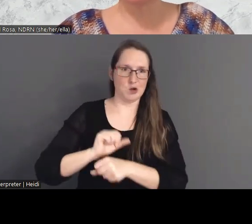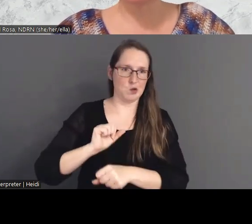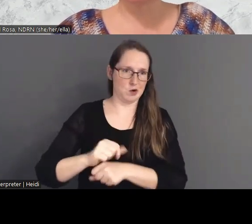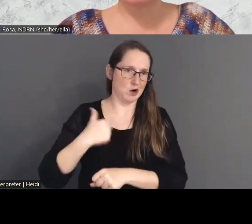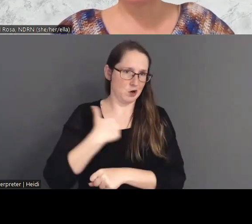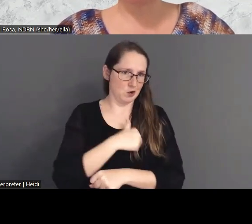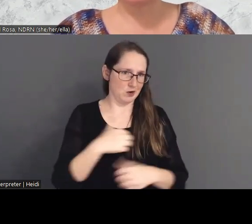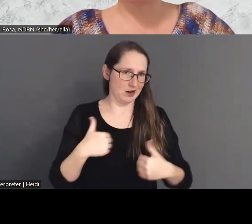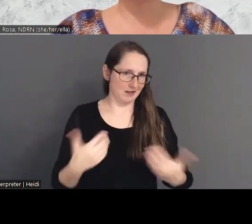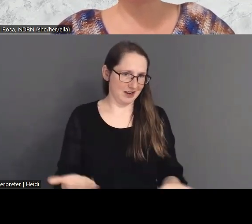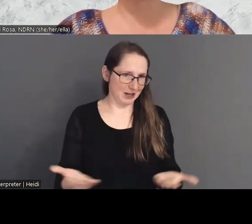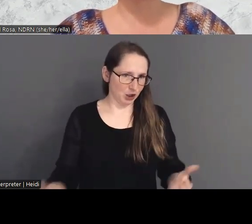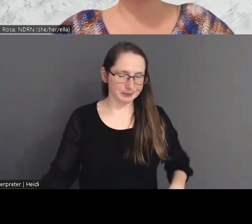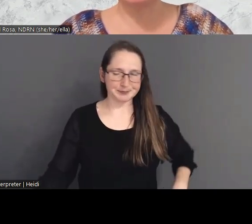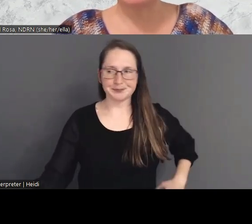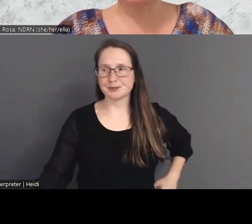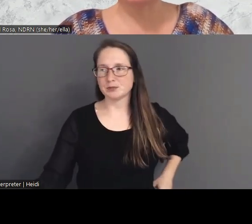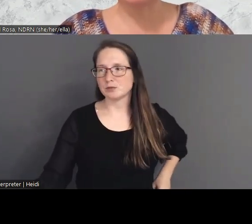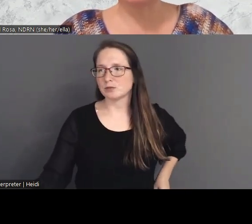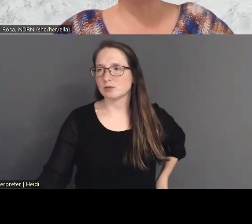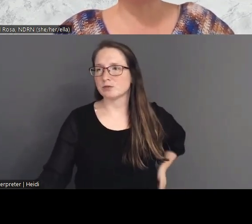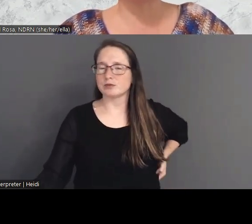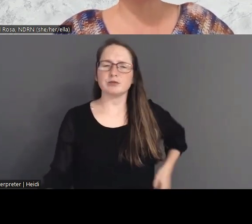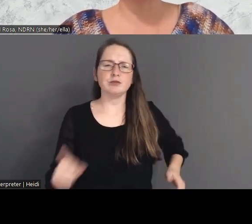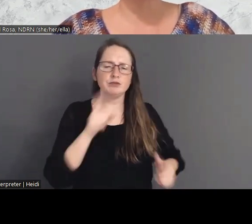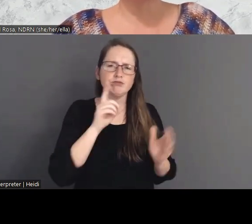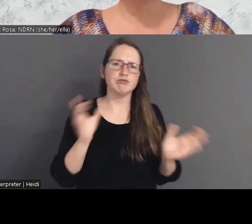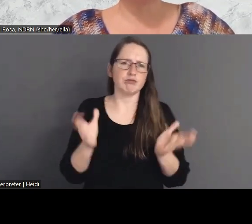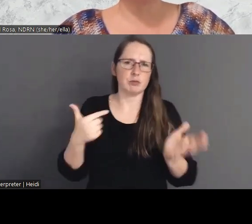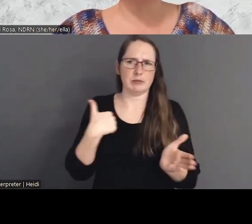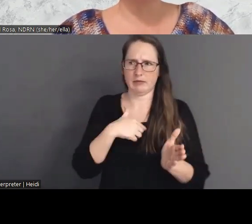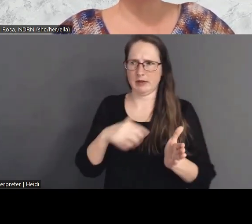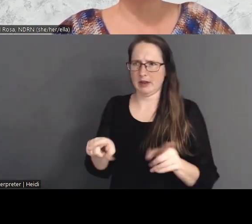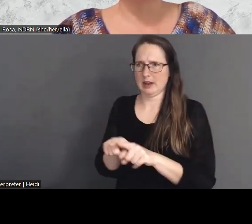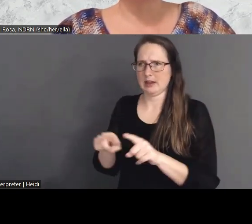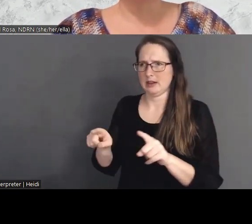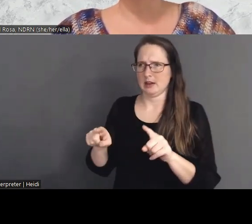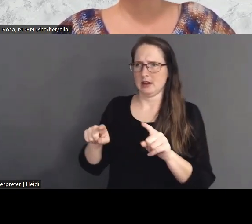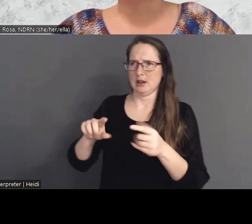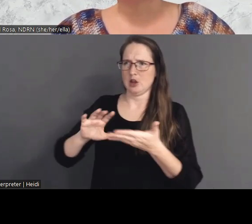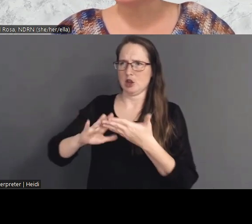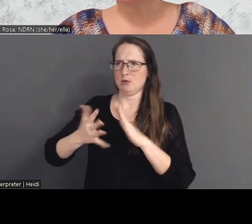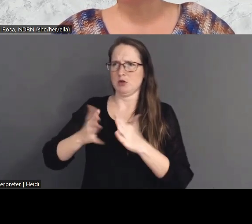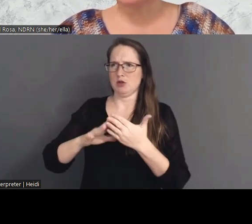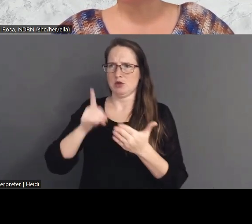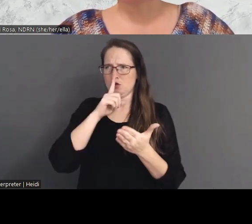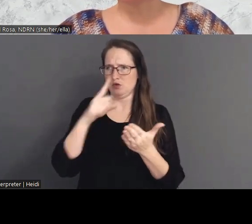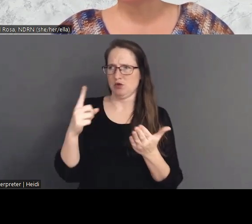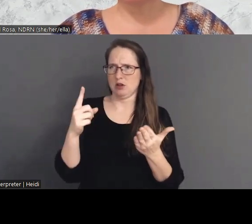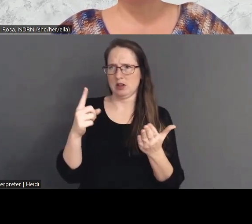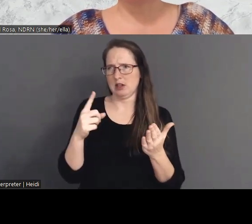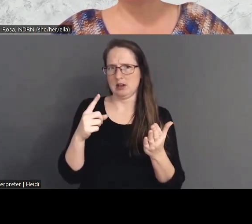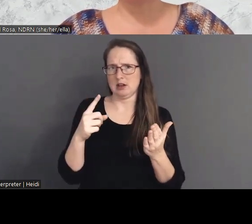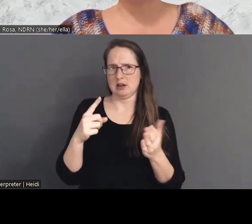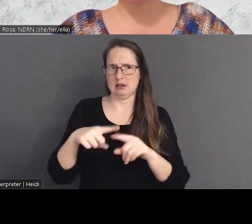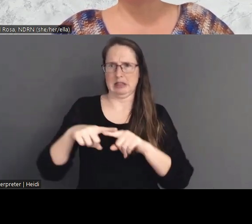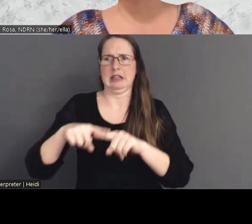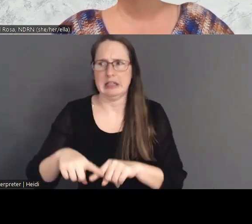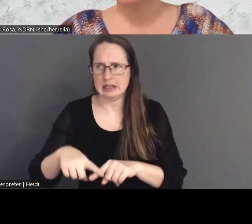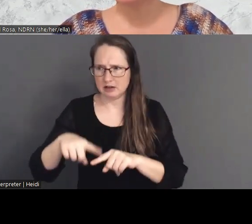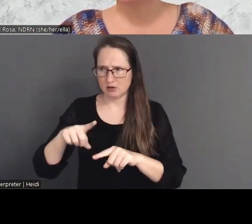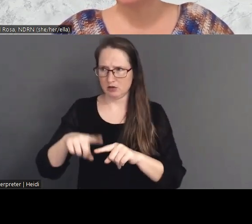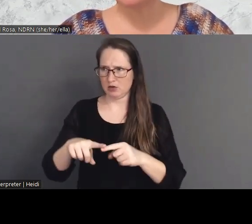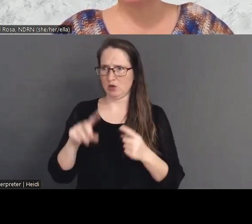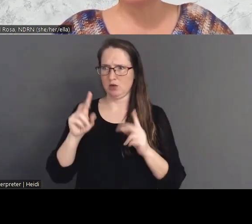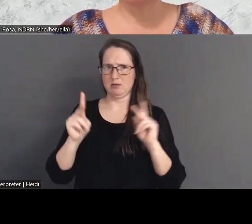have. So I really encourage us as a community to lean into the folks who